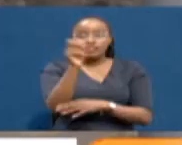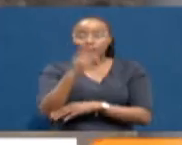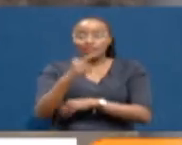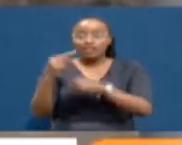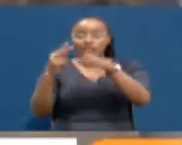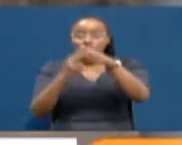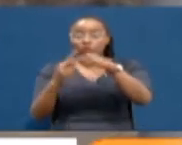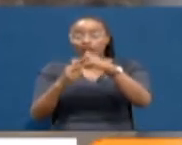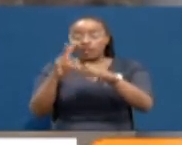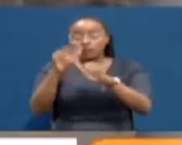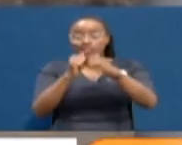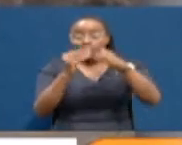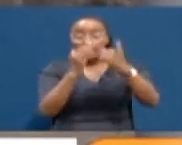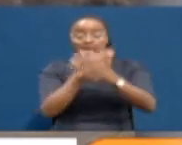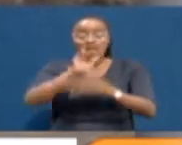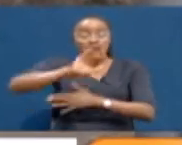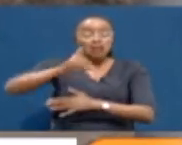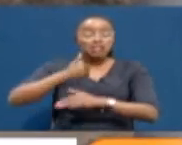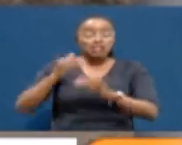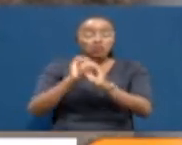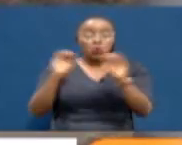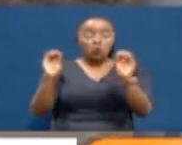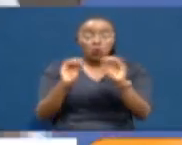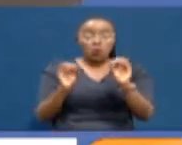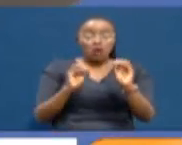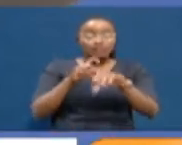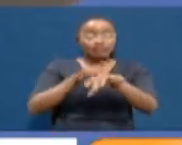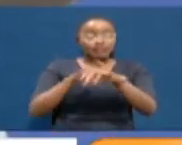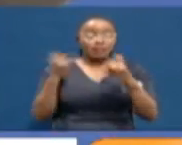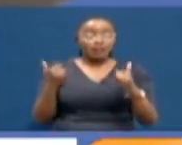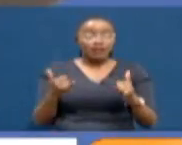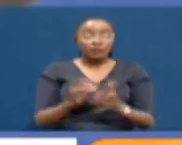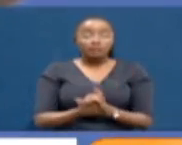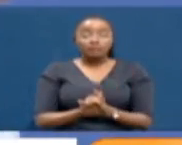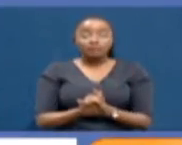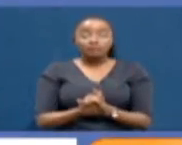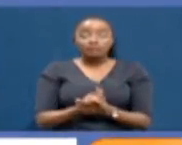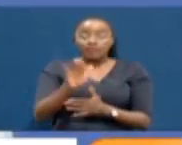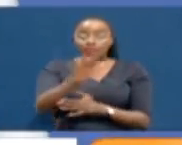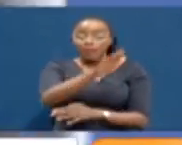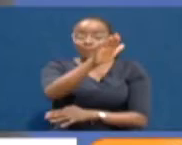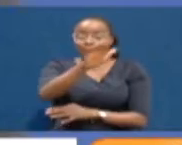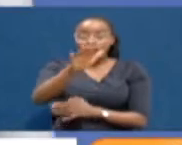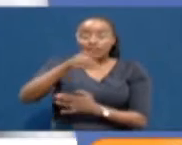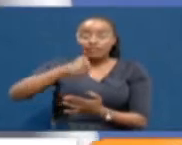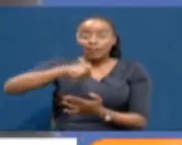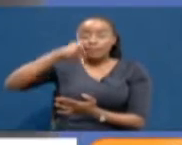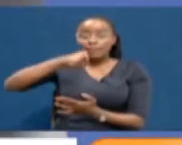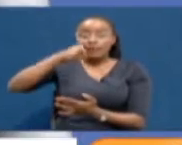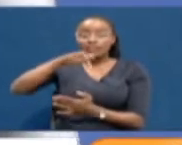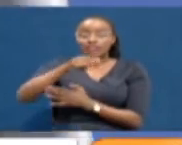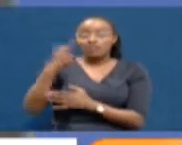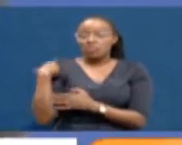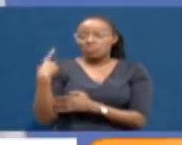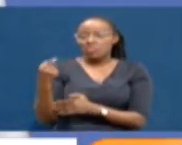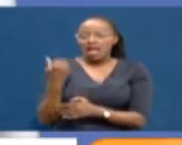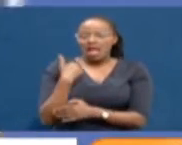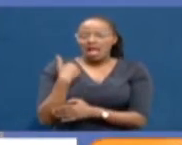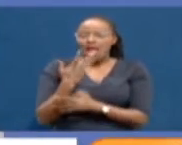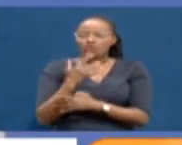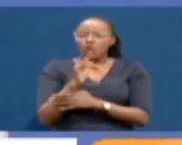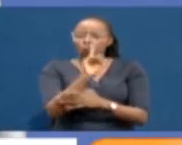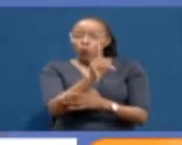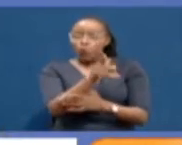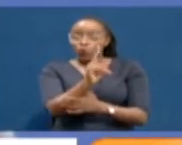July 2019 and that no balances are due at this particular time. The Parliament Budget Office has previously raised the alarm